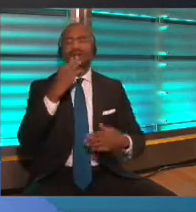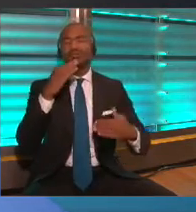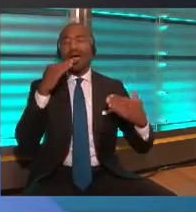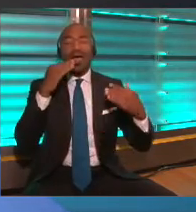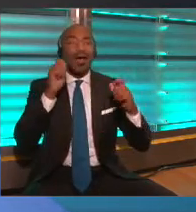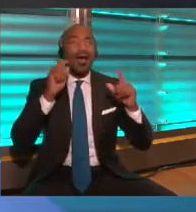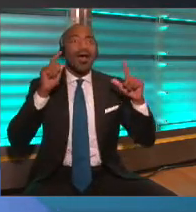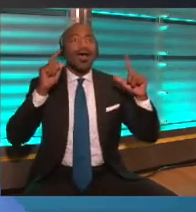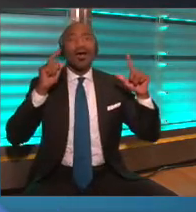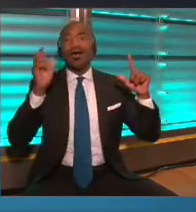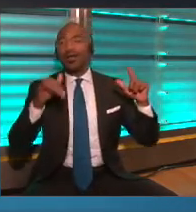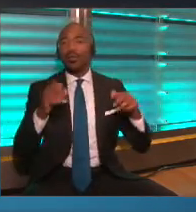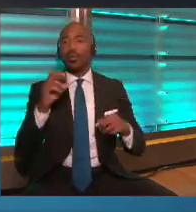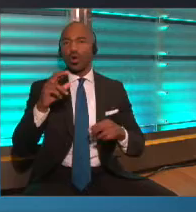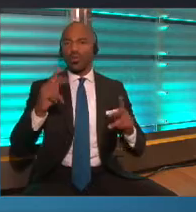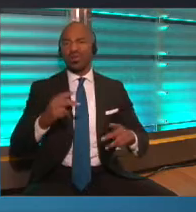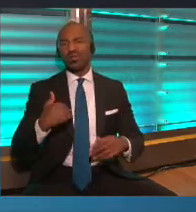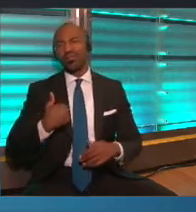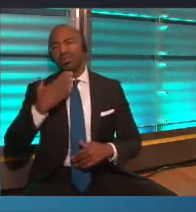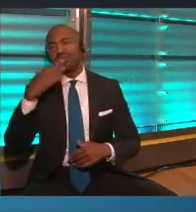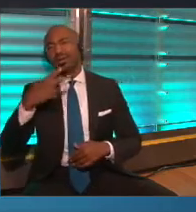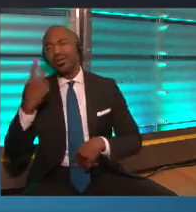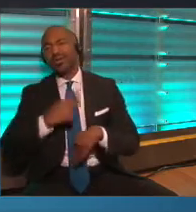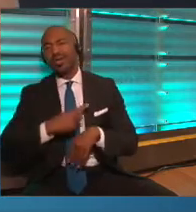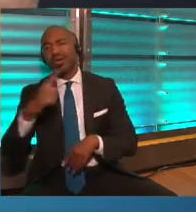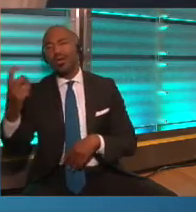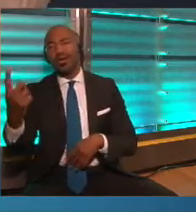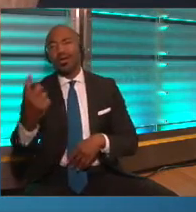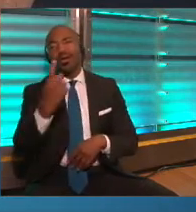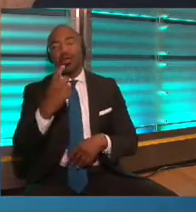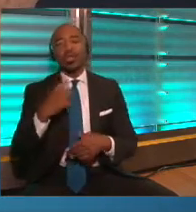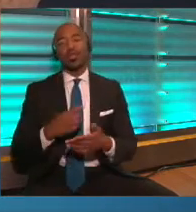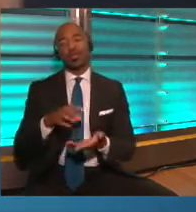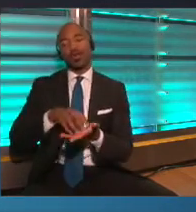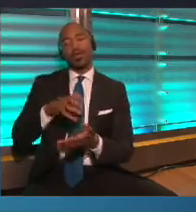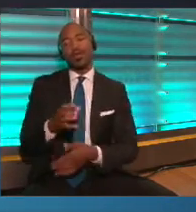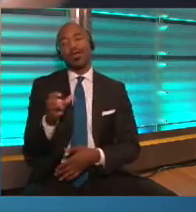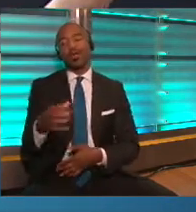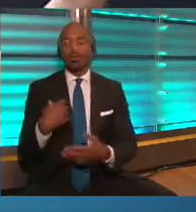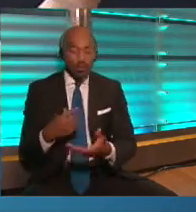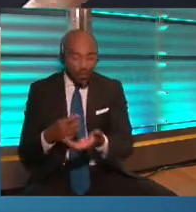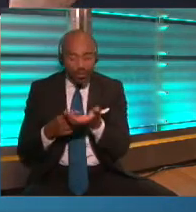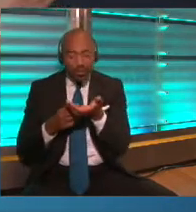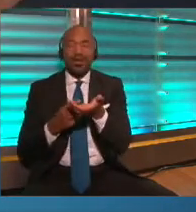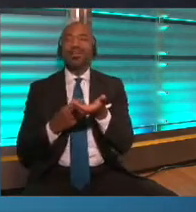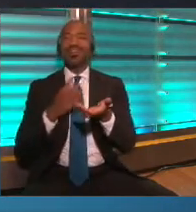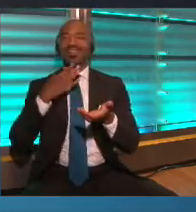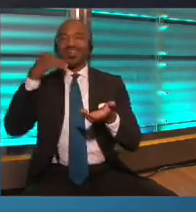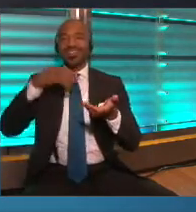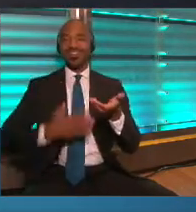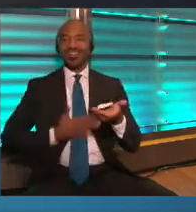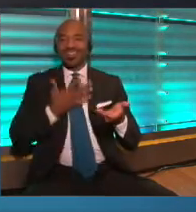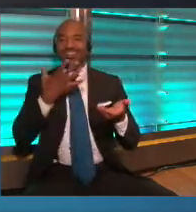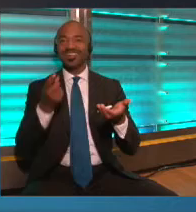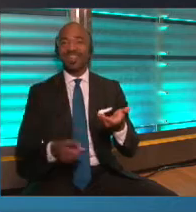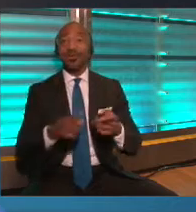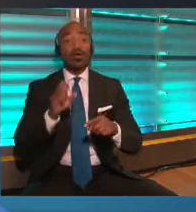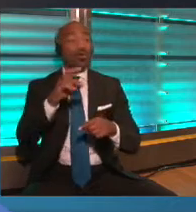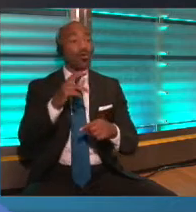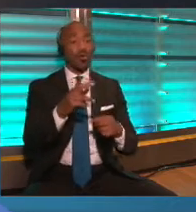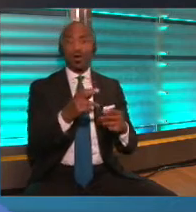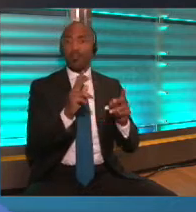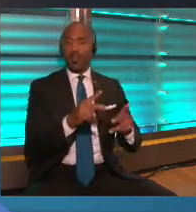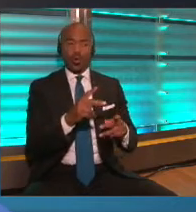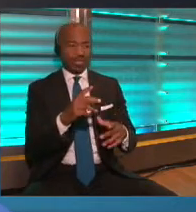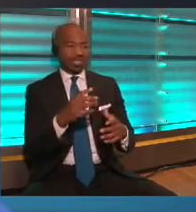lights up on their face, or someone's having a bad day and they come in and you lift their mood, or our cupcakes are part of someone's wedding proposal,